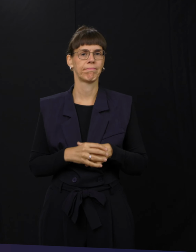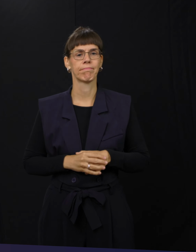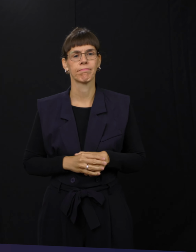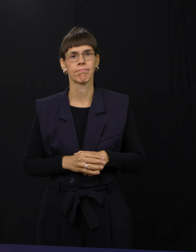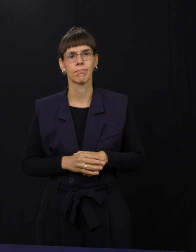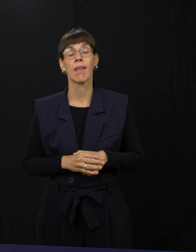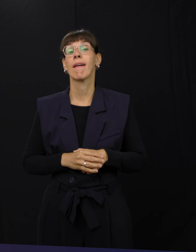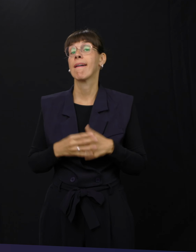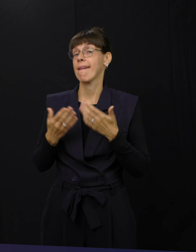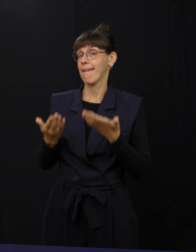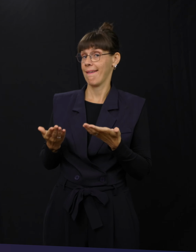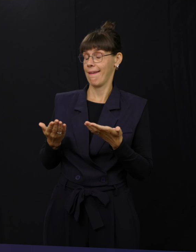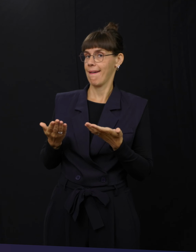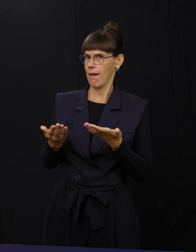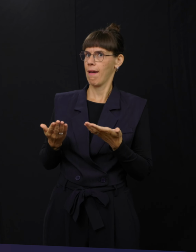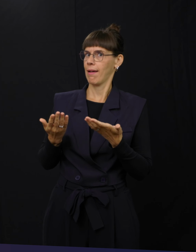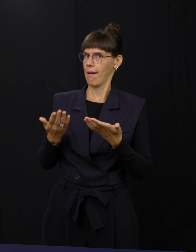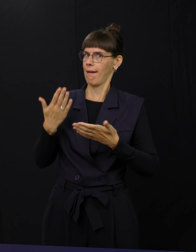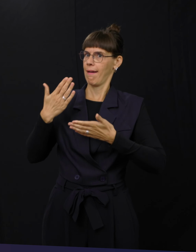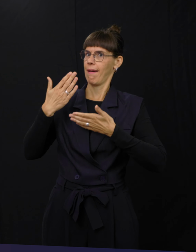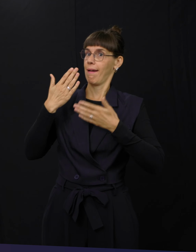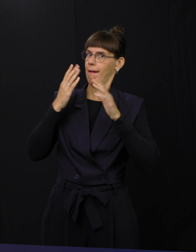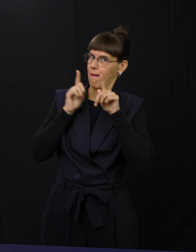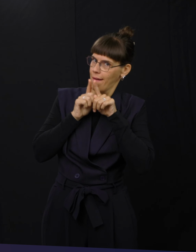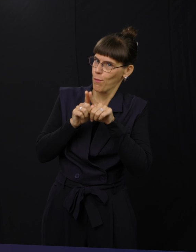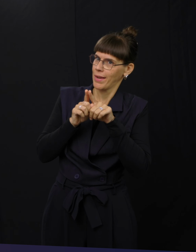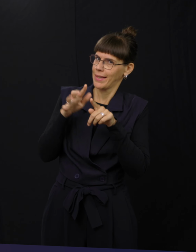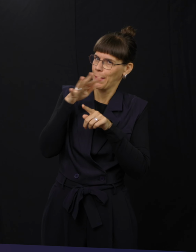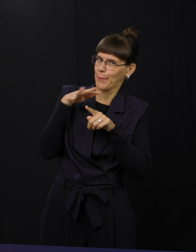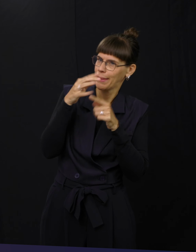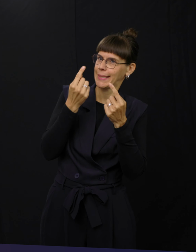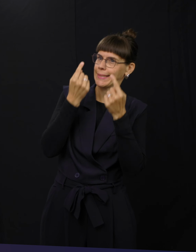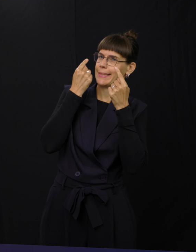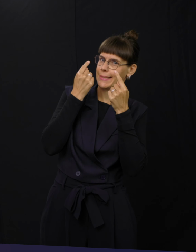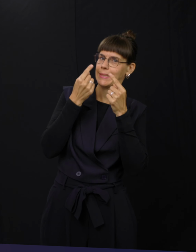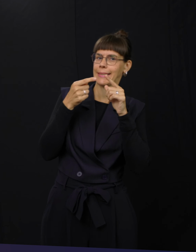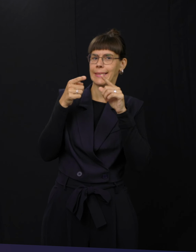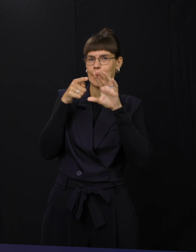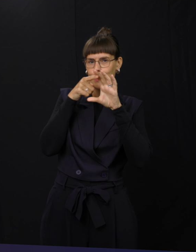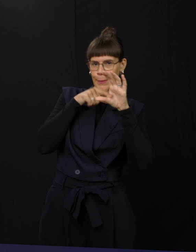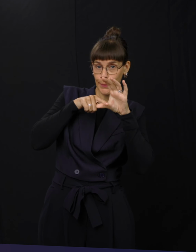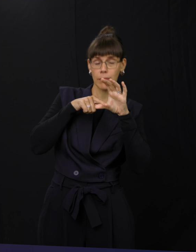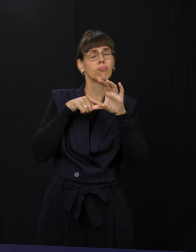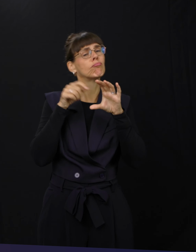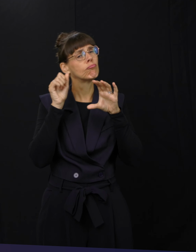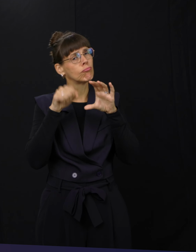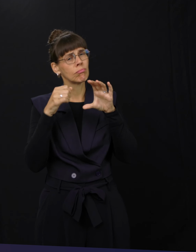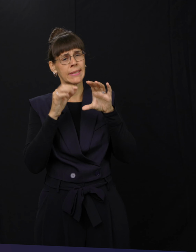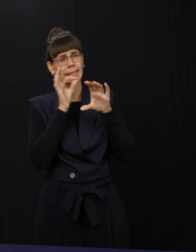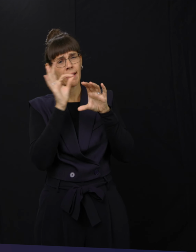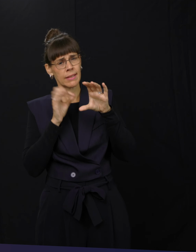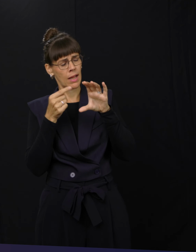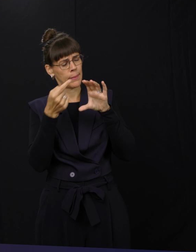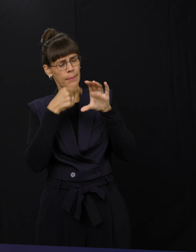able to establish that it ends up in the right place in the retina? Yes, it ends up in every single cell of the retina